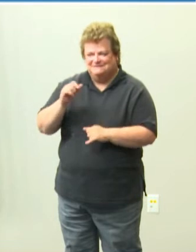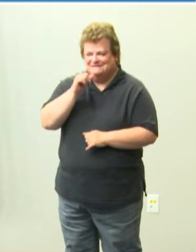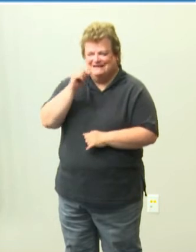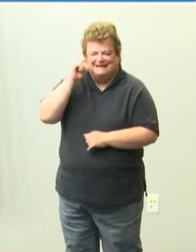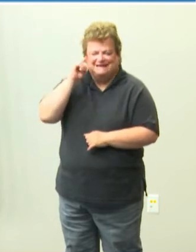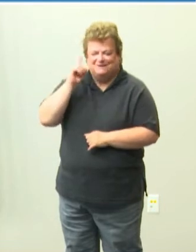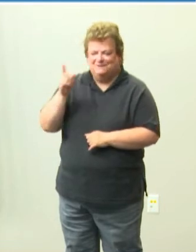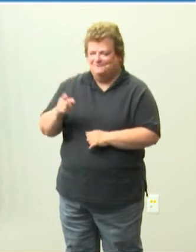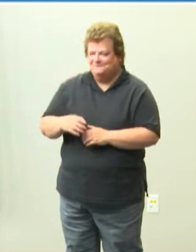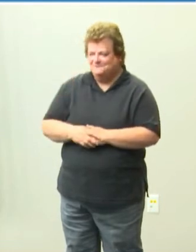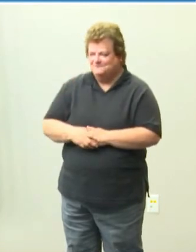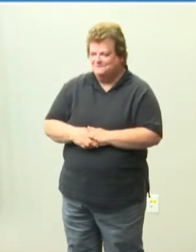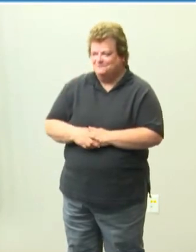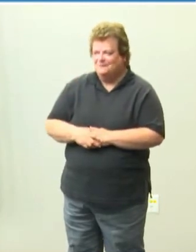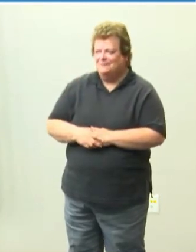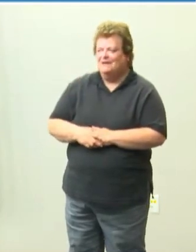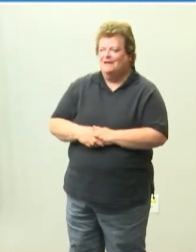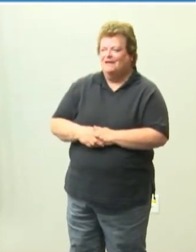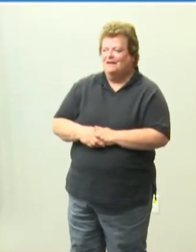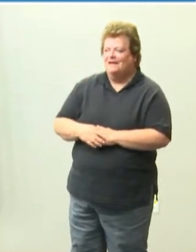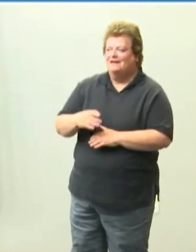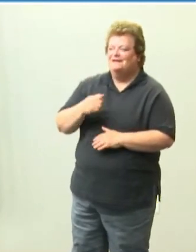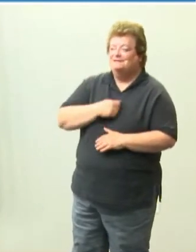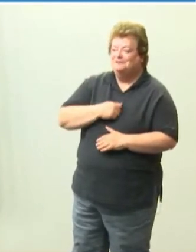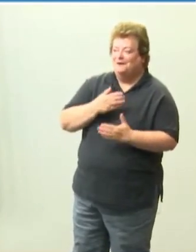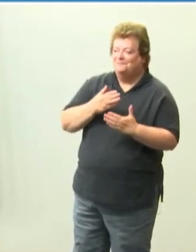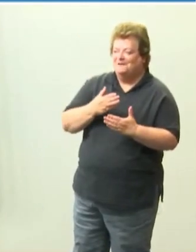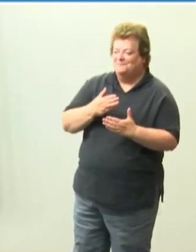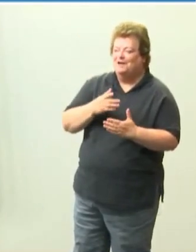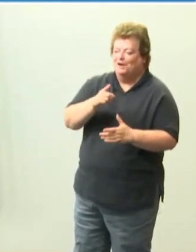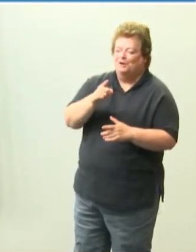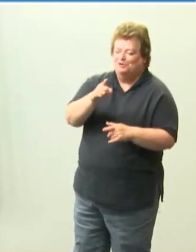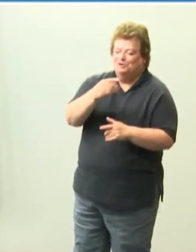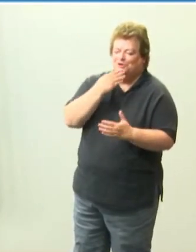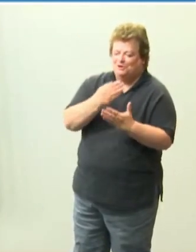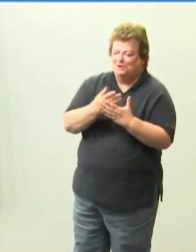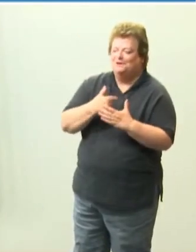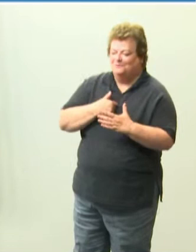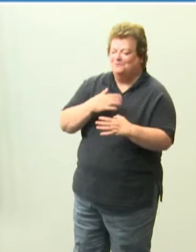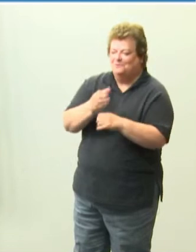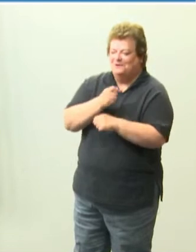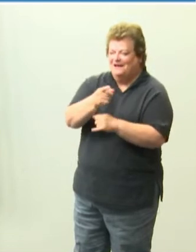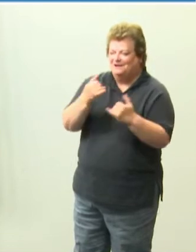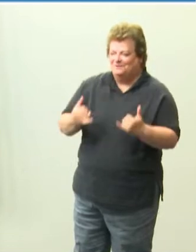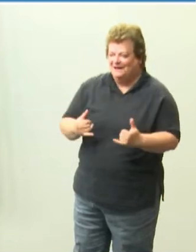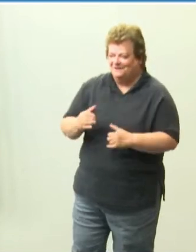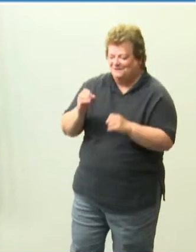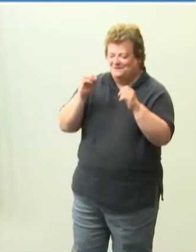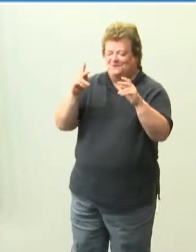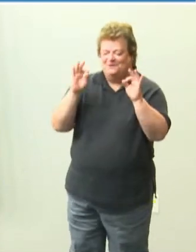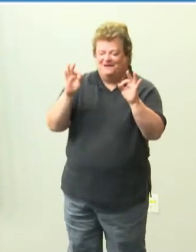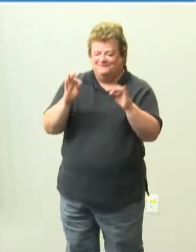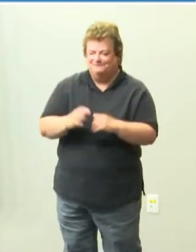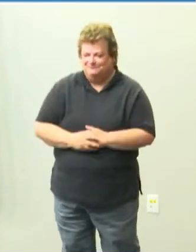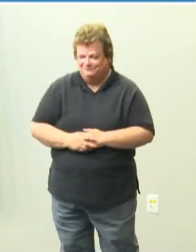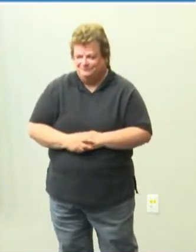Nope. I'm on my side, I'm sorry. You're good. We got you now. Thank you. Oh, okay. All